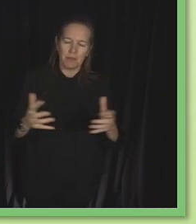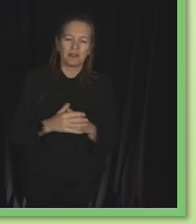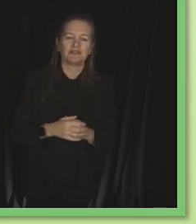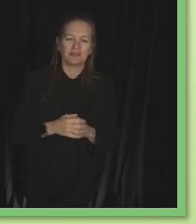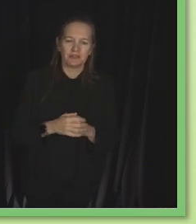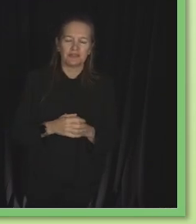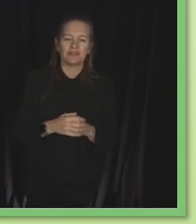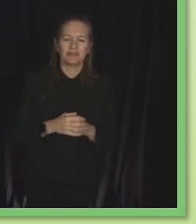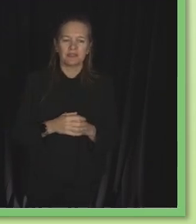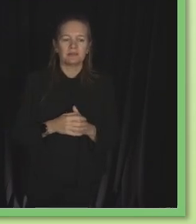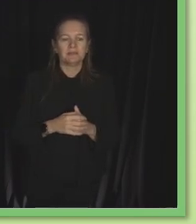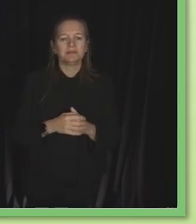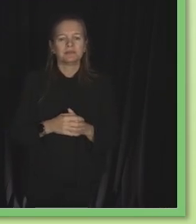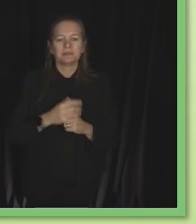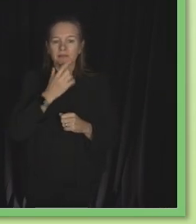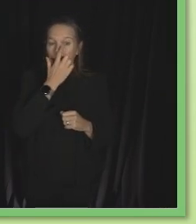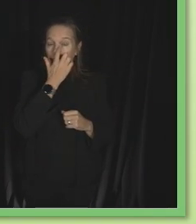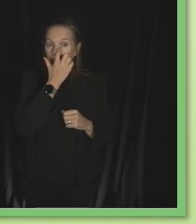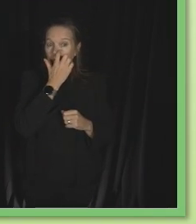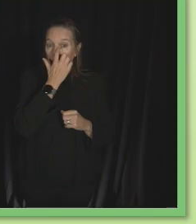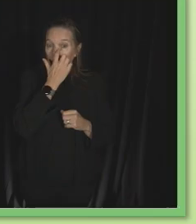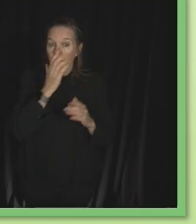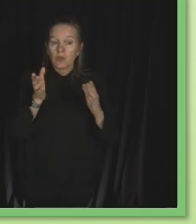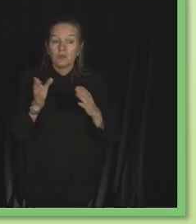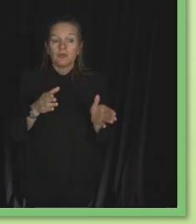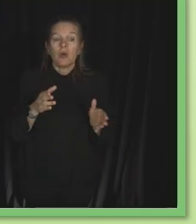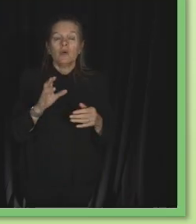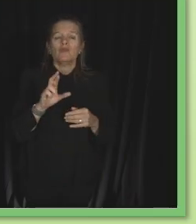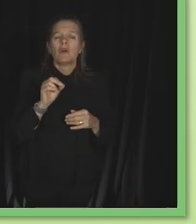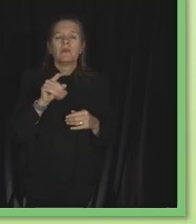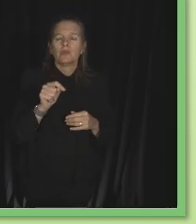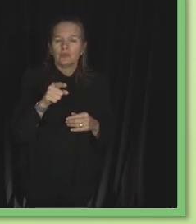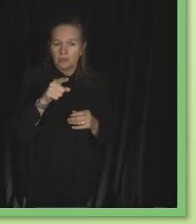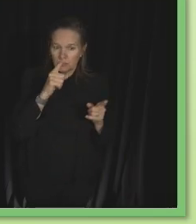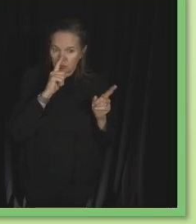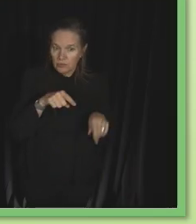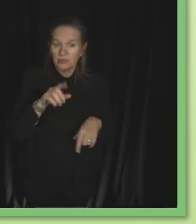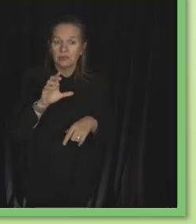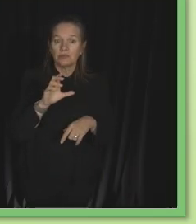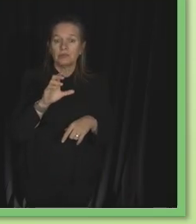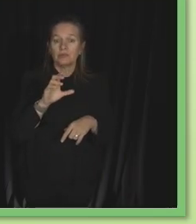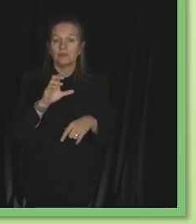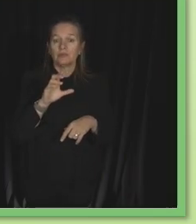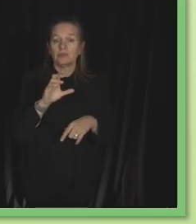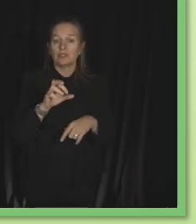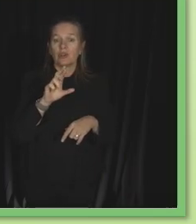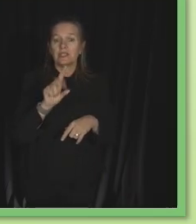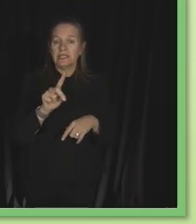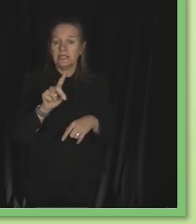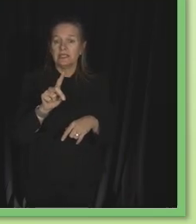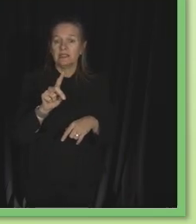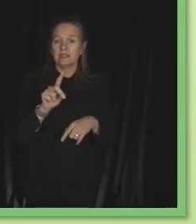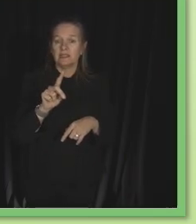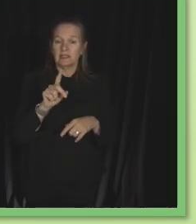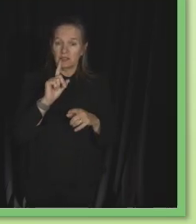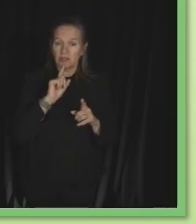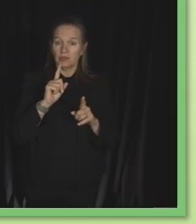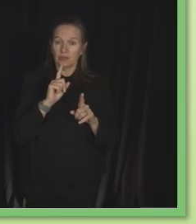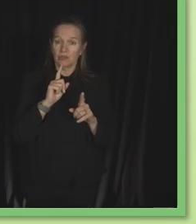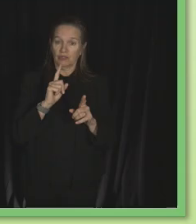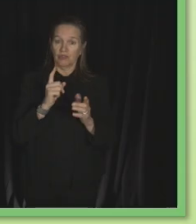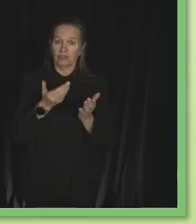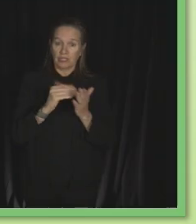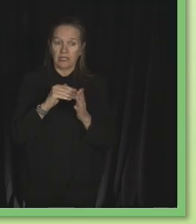you agree to Jayson? Is CRC also reallocating resources from infrastructure overhead to